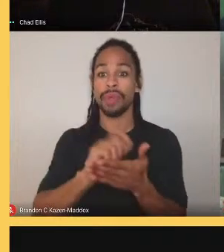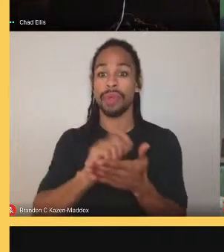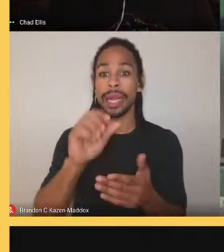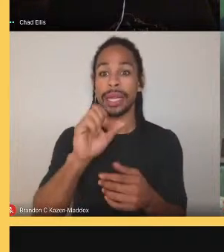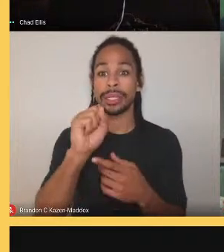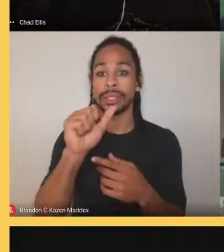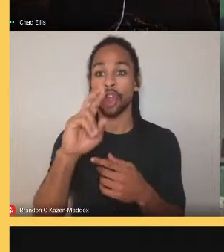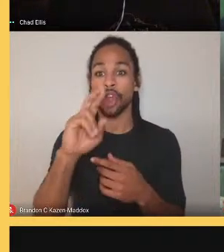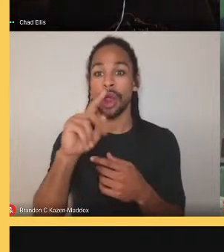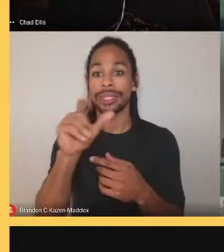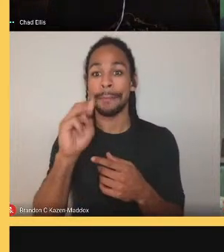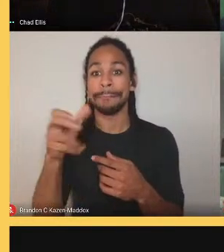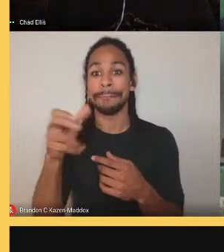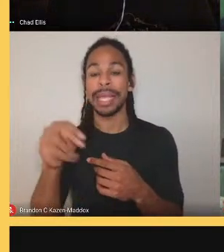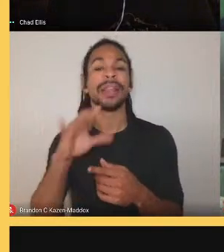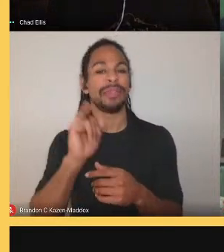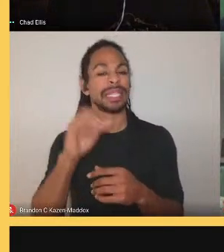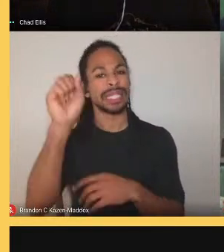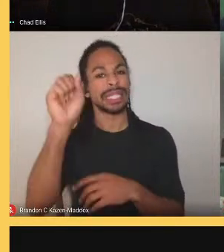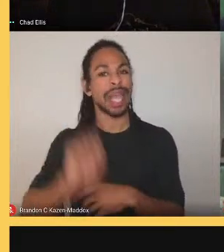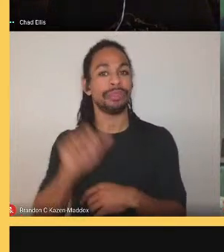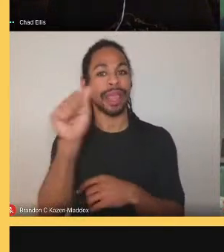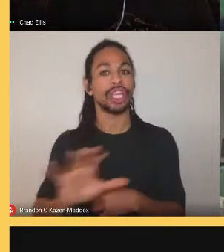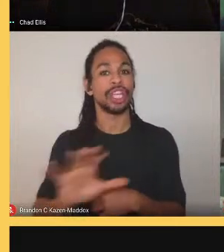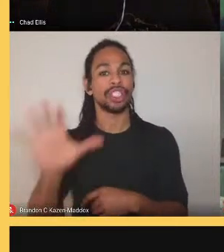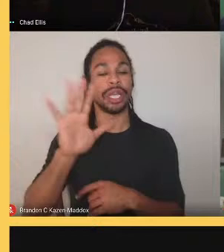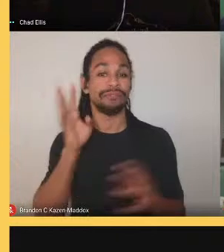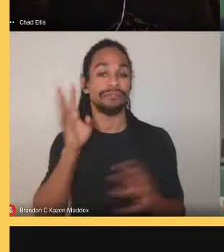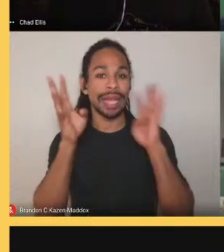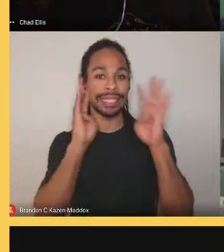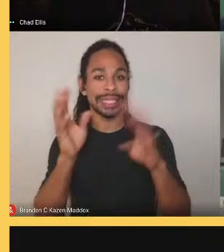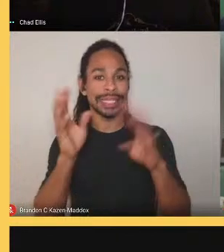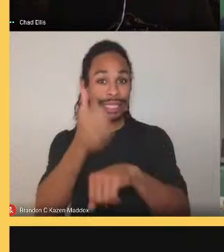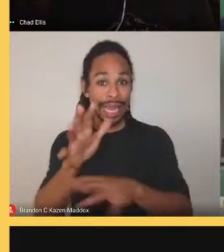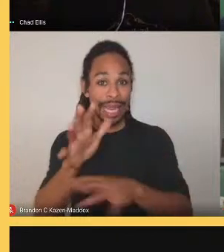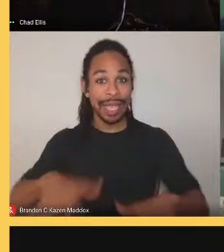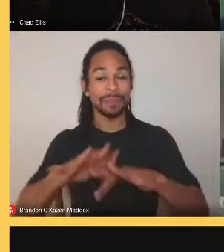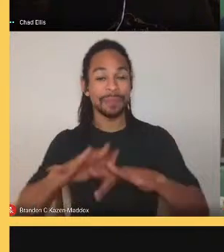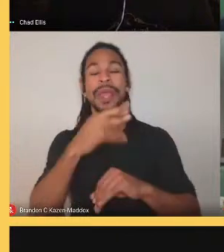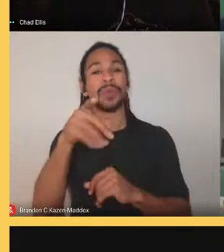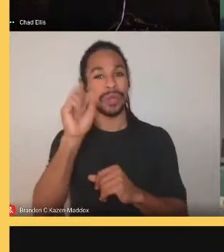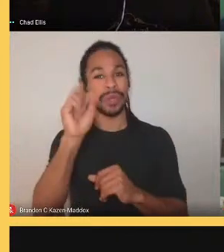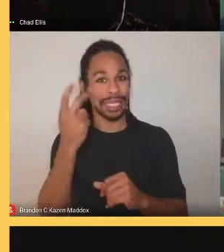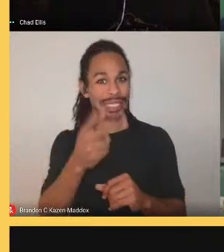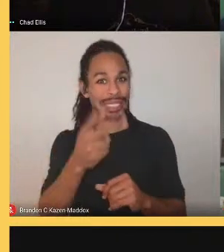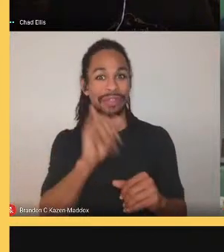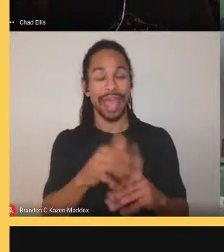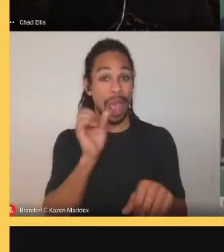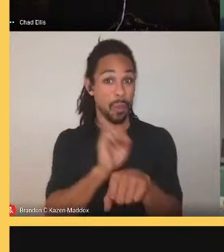setting. You can see it at work on the Musafirs,